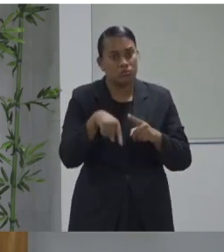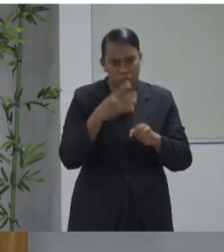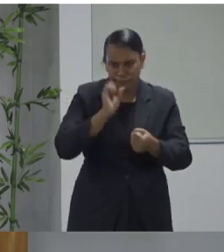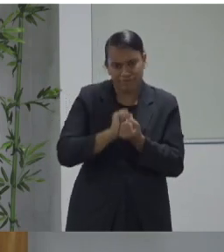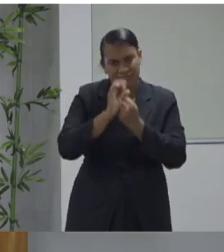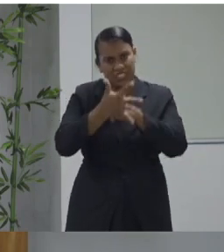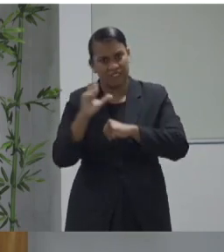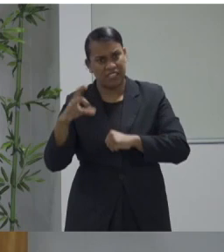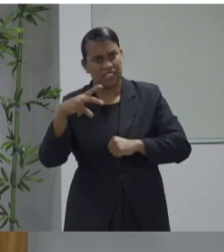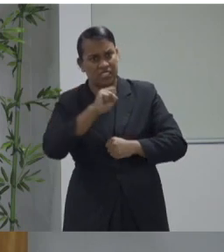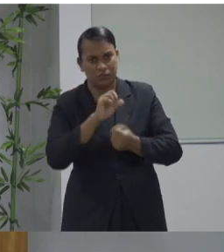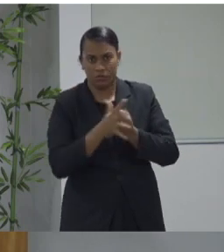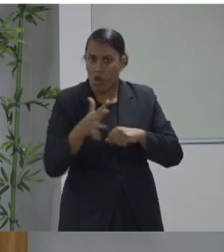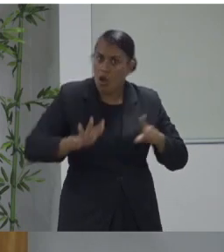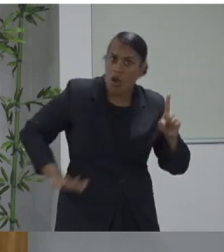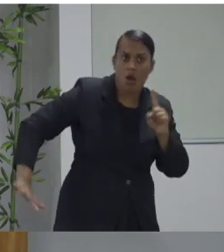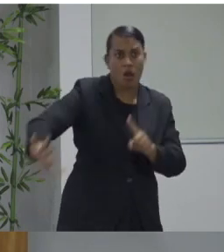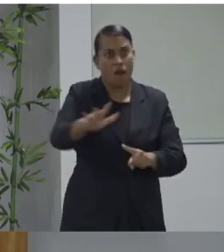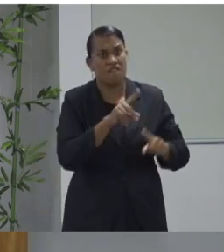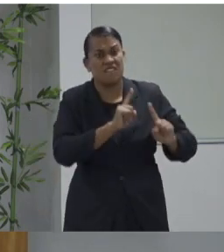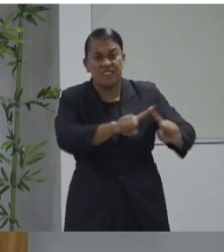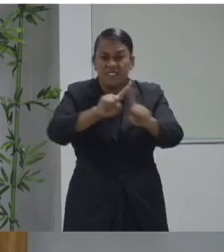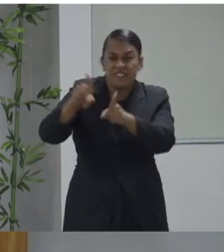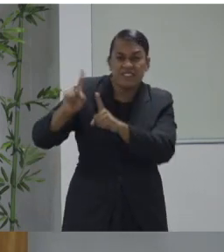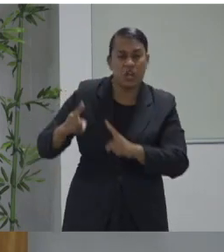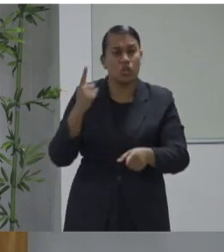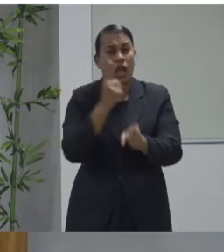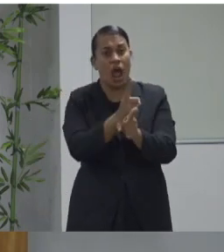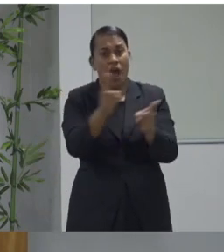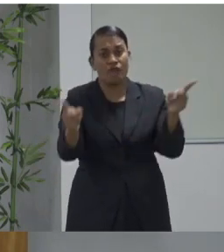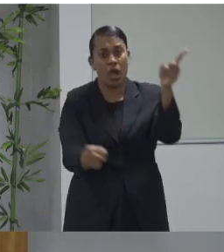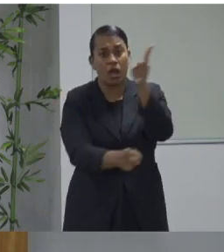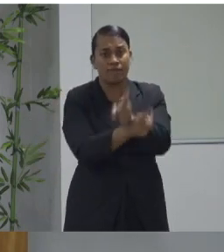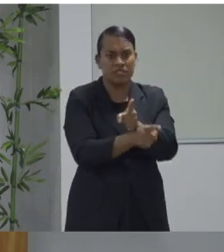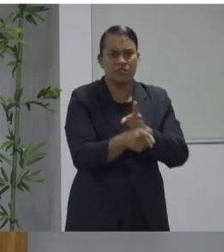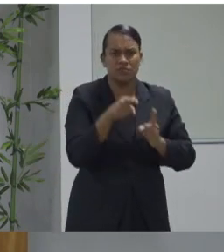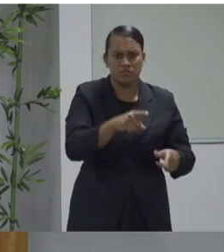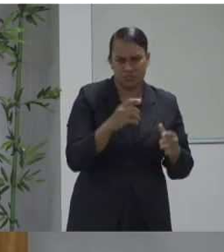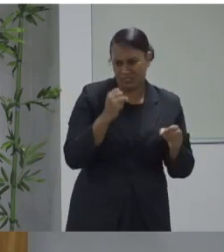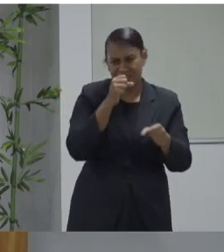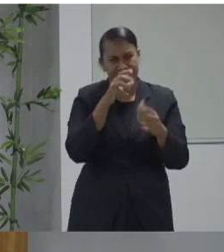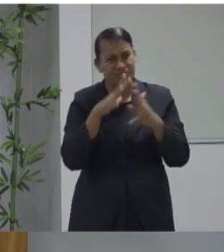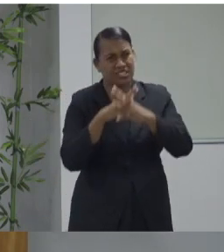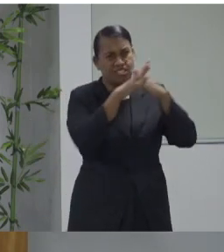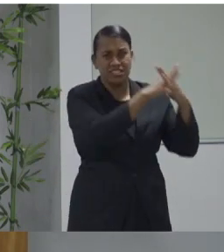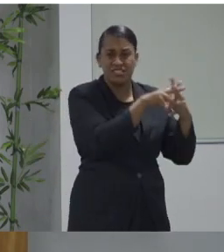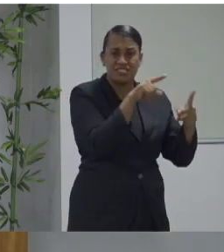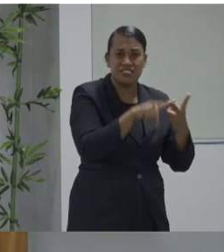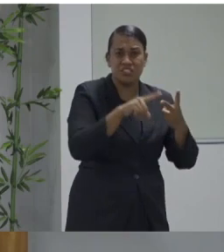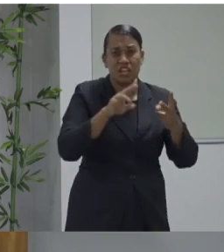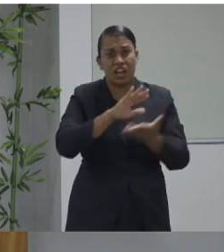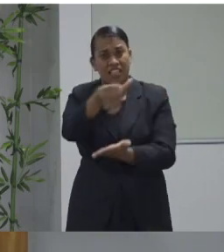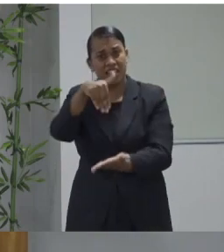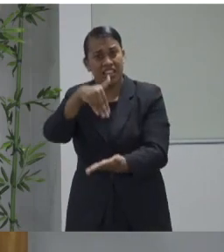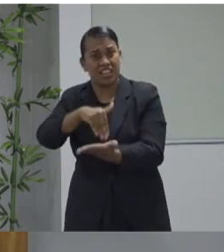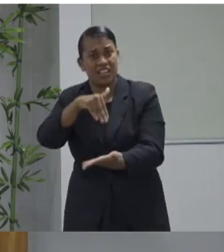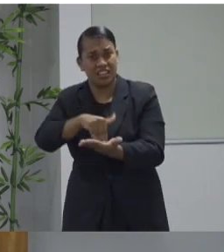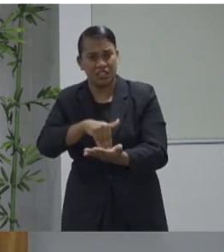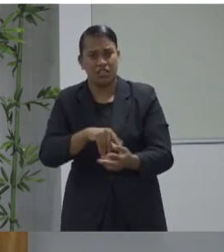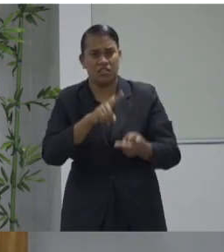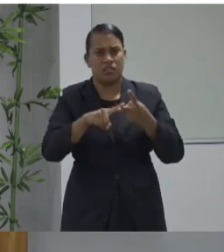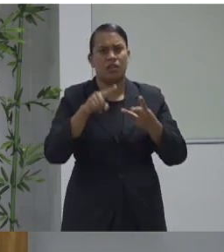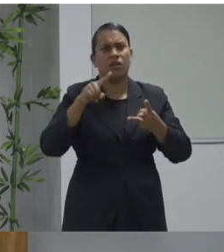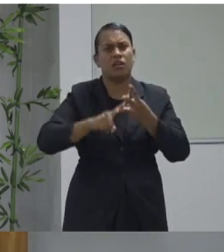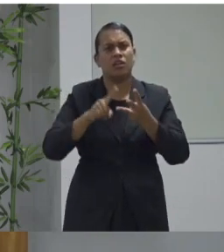COVID-19 in all our 3 important geographical areas. We got it in the West, we got it in the Central Division, we got it in the Northern